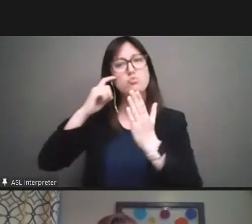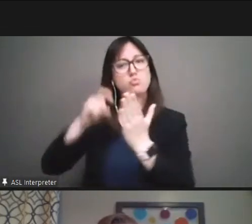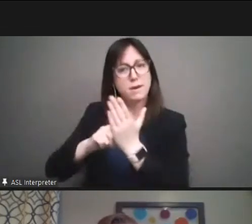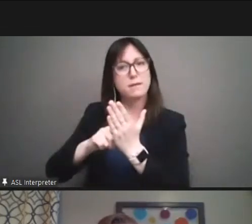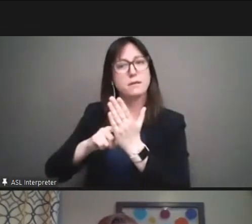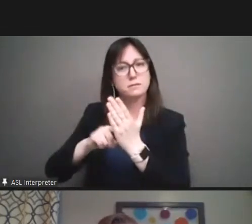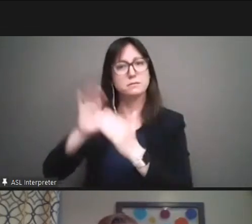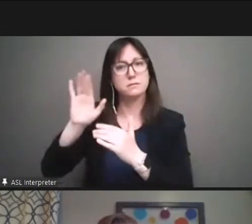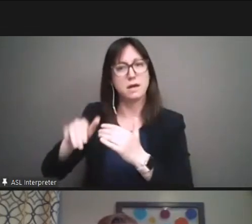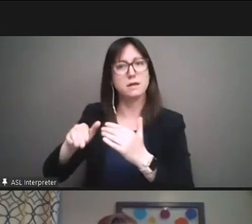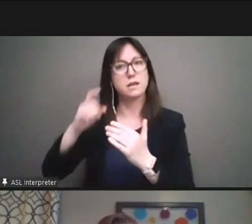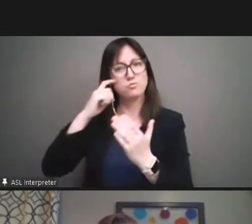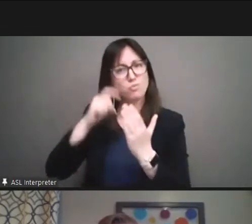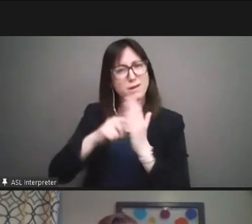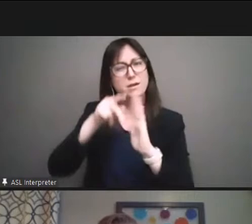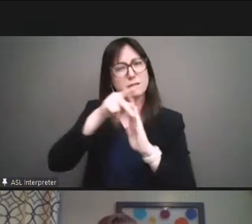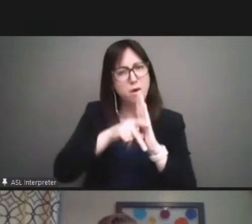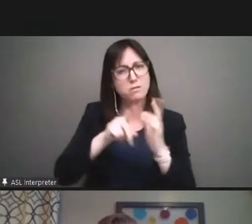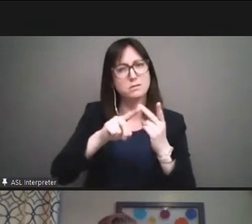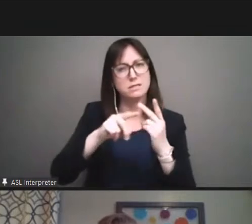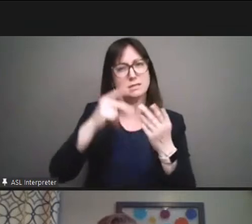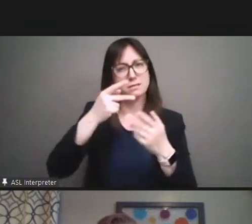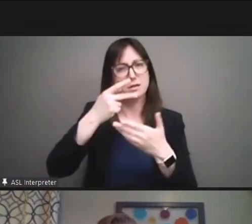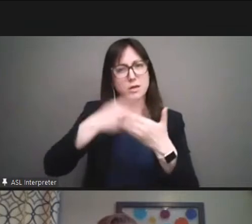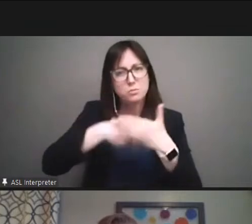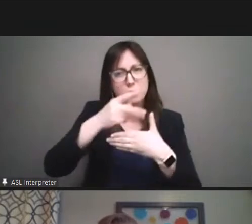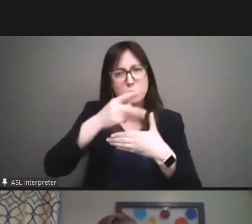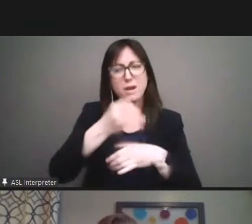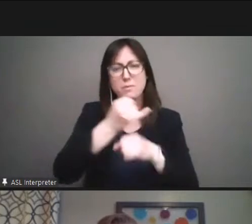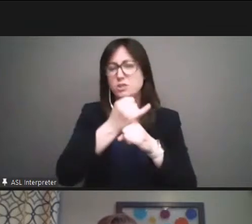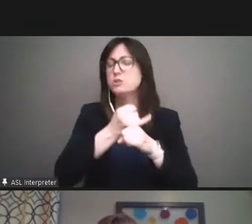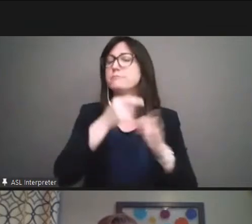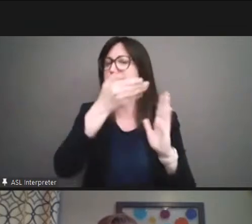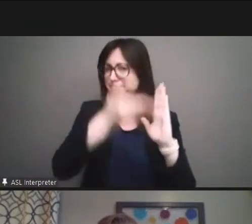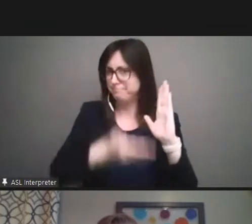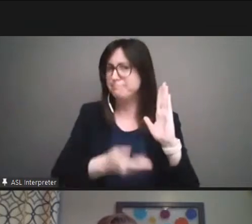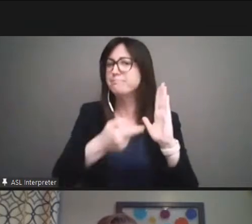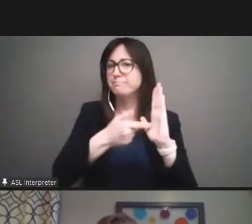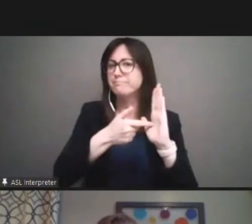policies and initiatives that will ensure that Black people would then be treated with